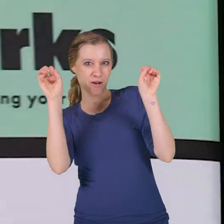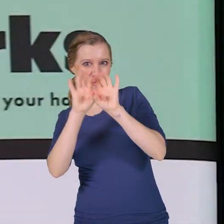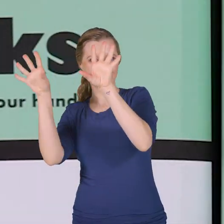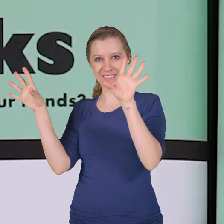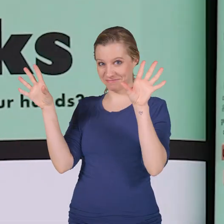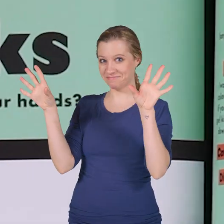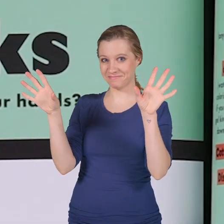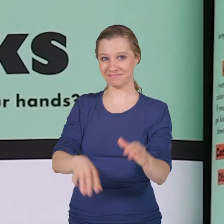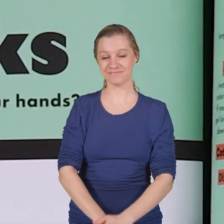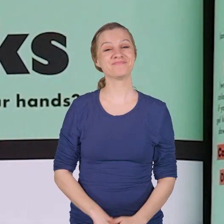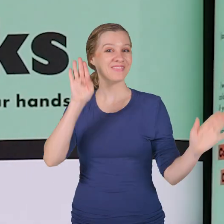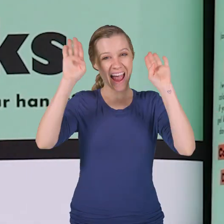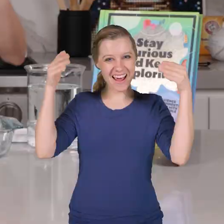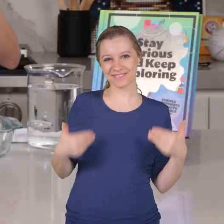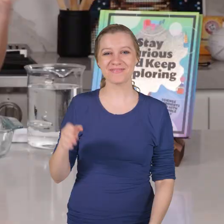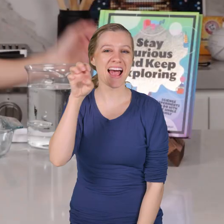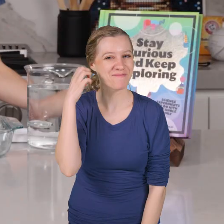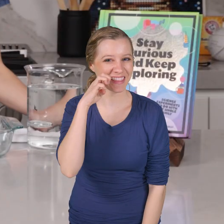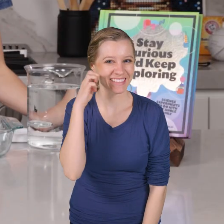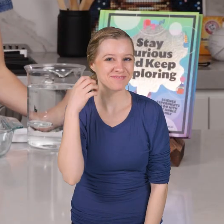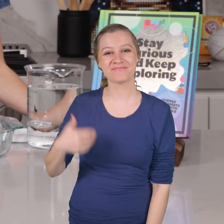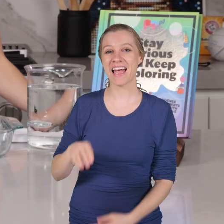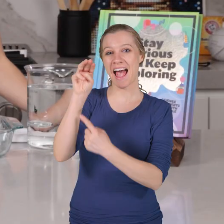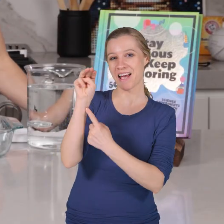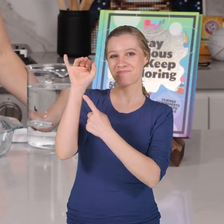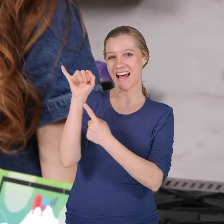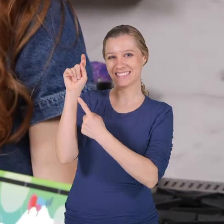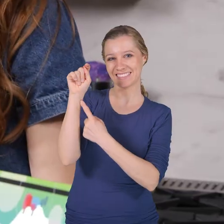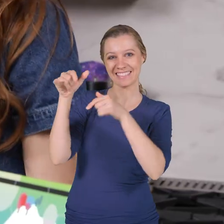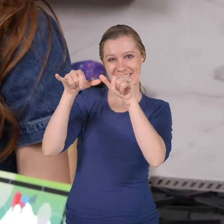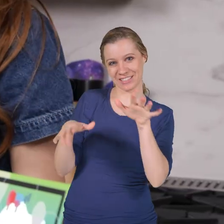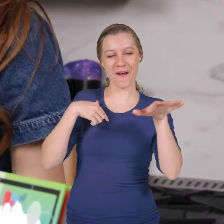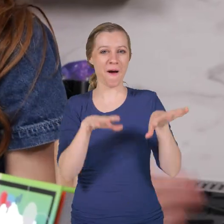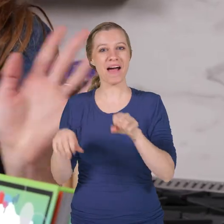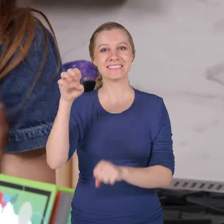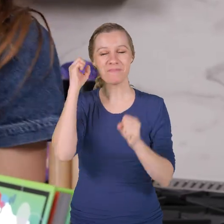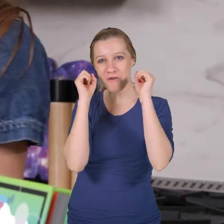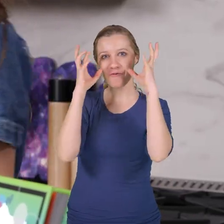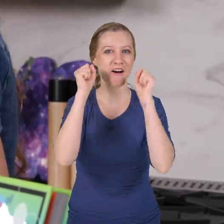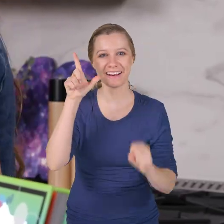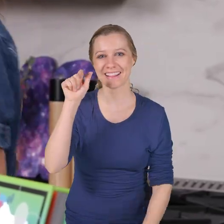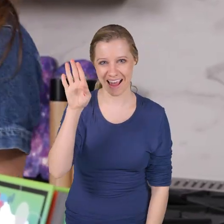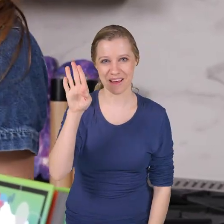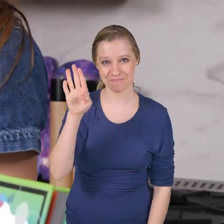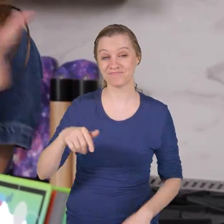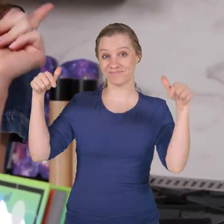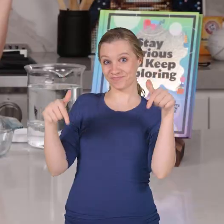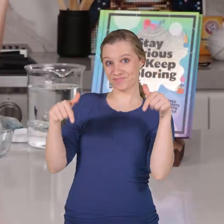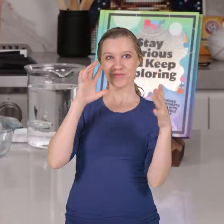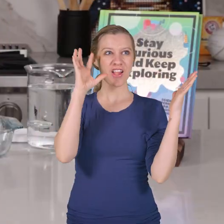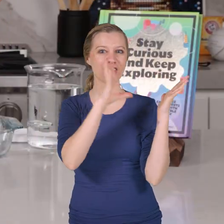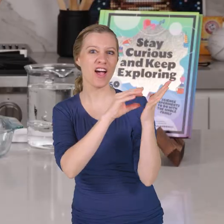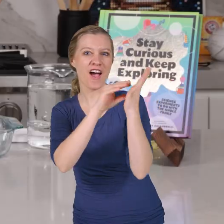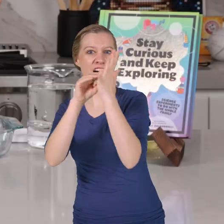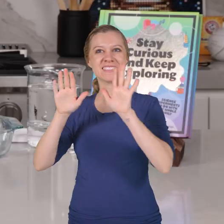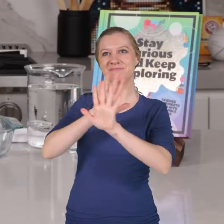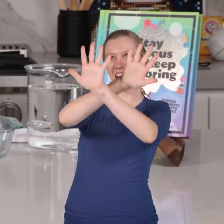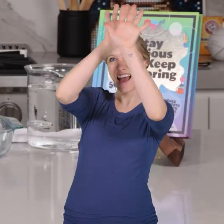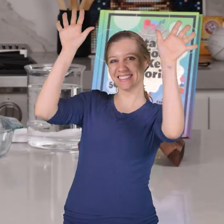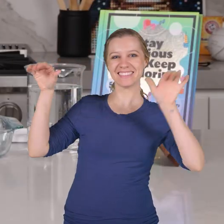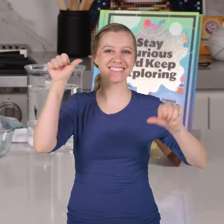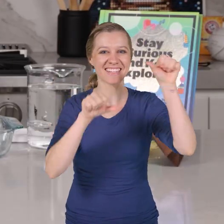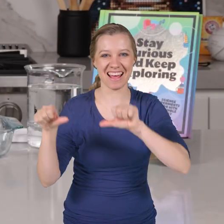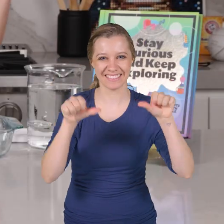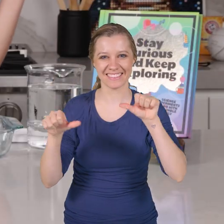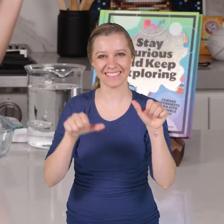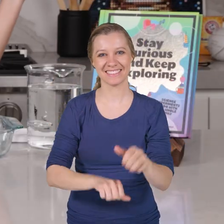experiment, Milk Fireworks. Hi everyone, I'm Emily Calandrelli, MIT engineer and host of Emily's Wonder Lab, and on my channel we